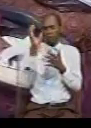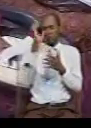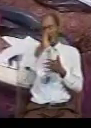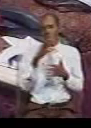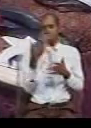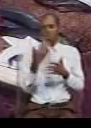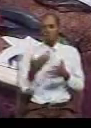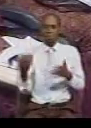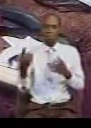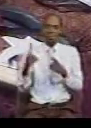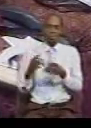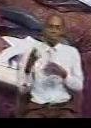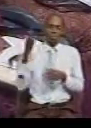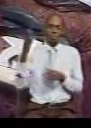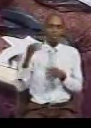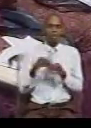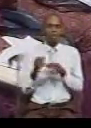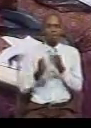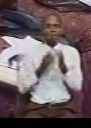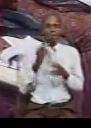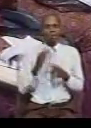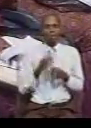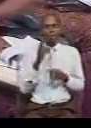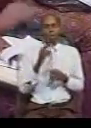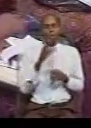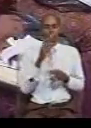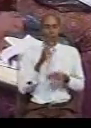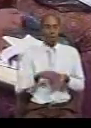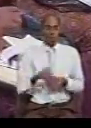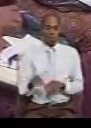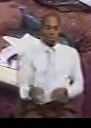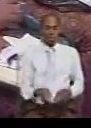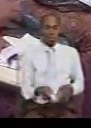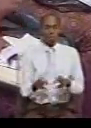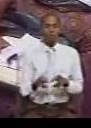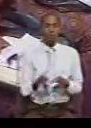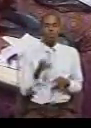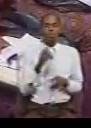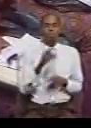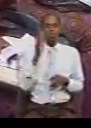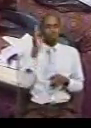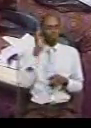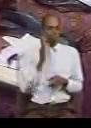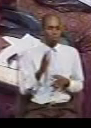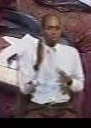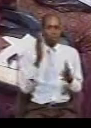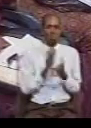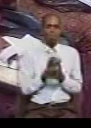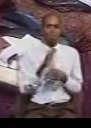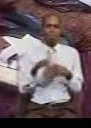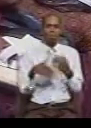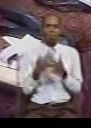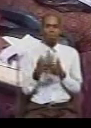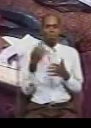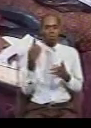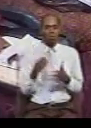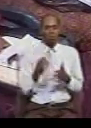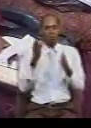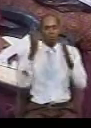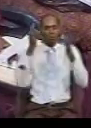wicked. You're on the road, you will quench all the fiery darts of the